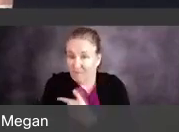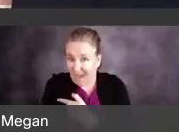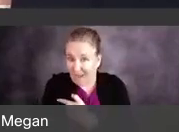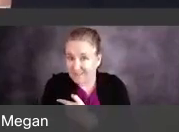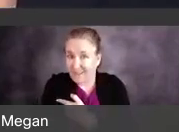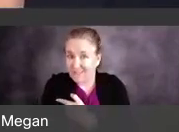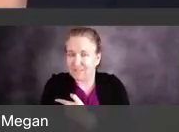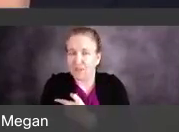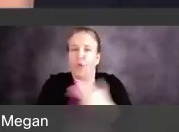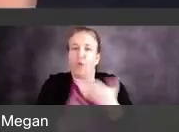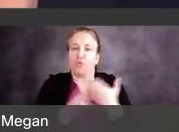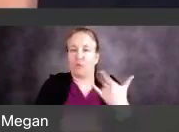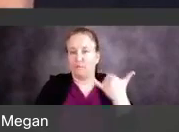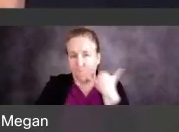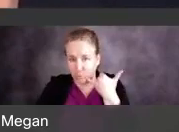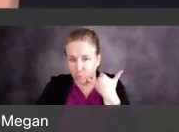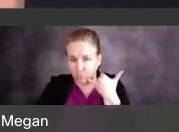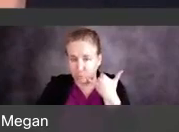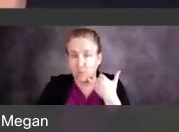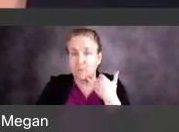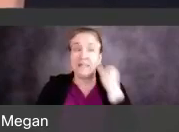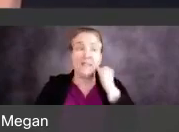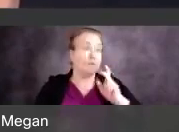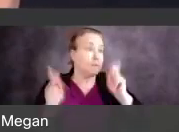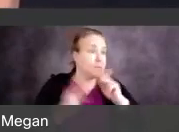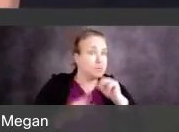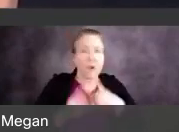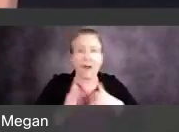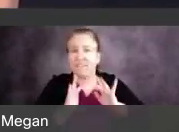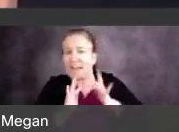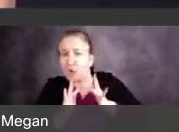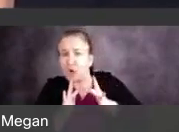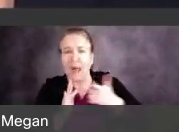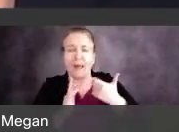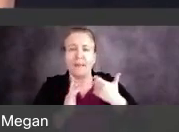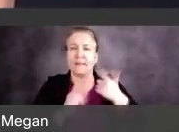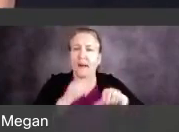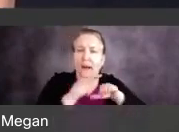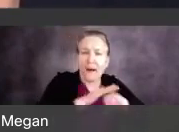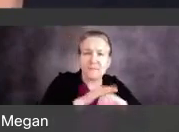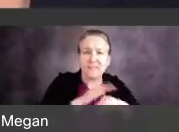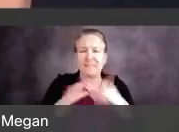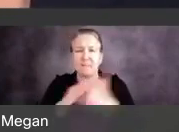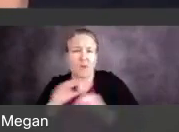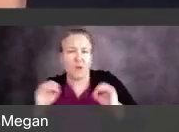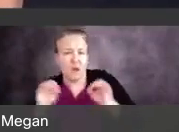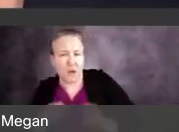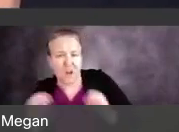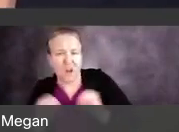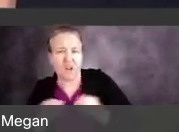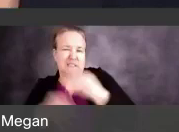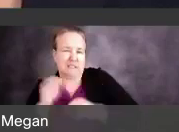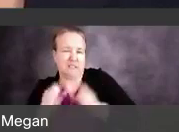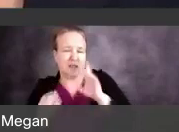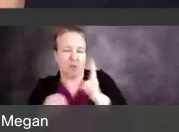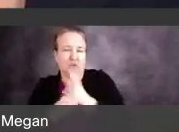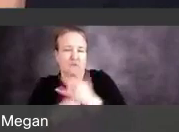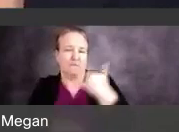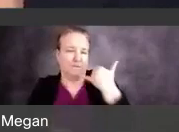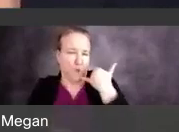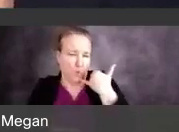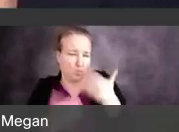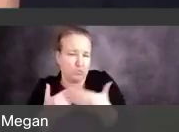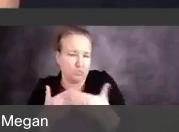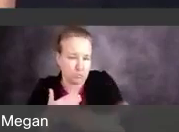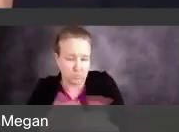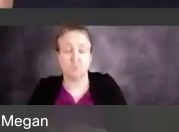by phone for those that do not have internet access or in email. Now, moving on to our